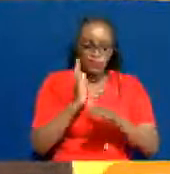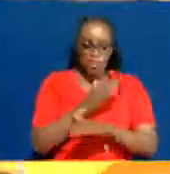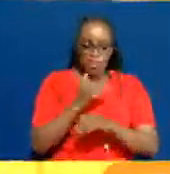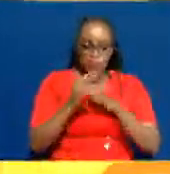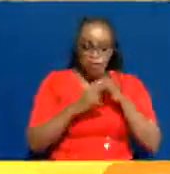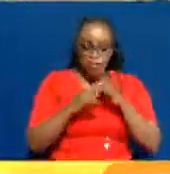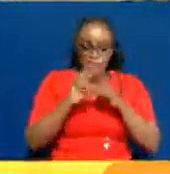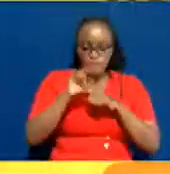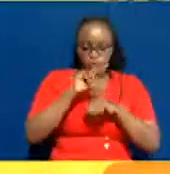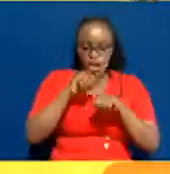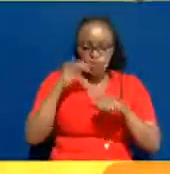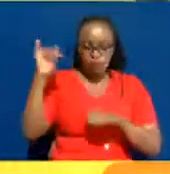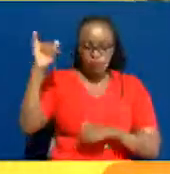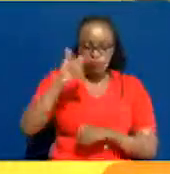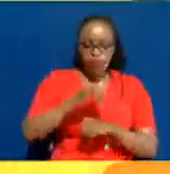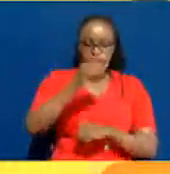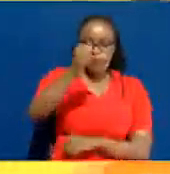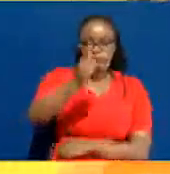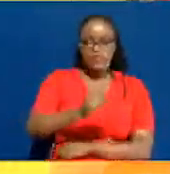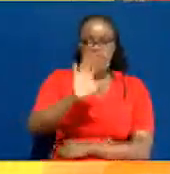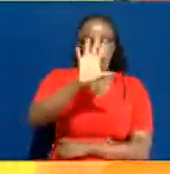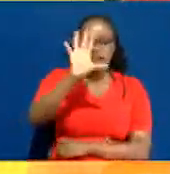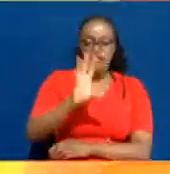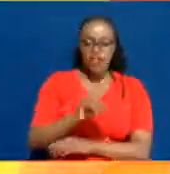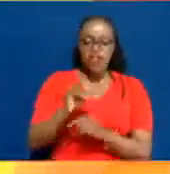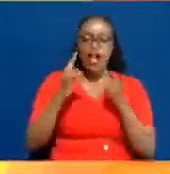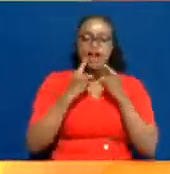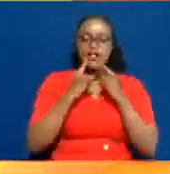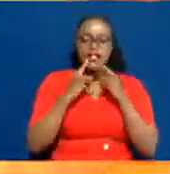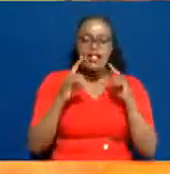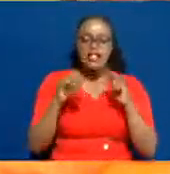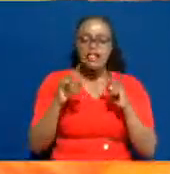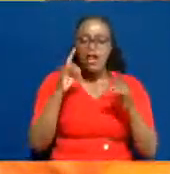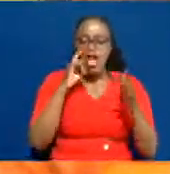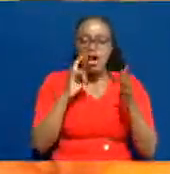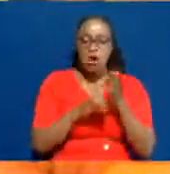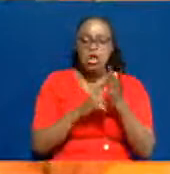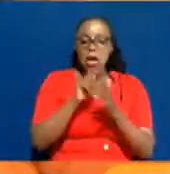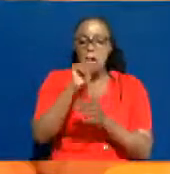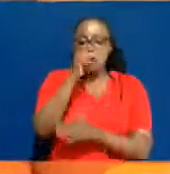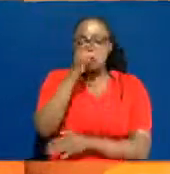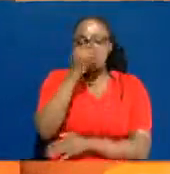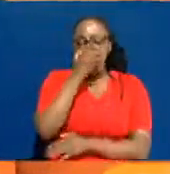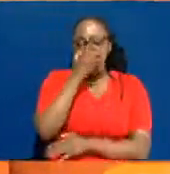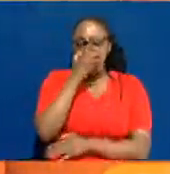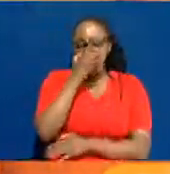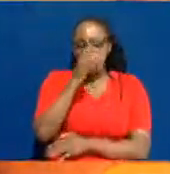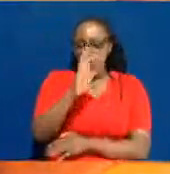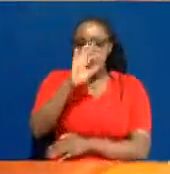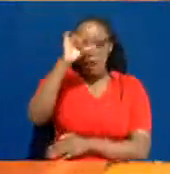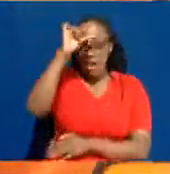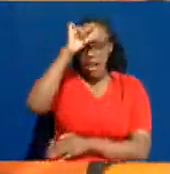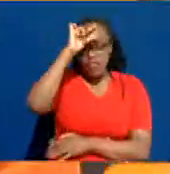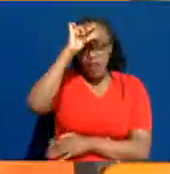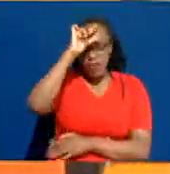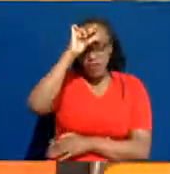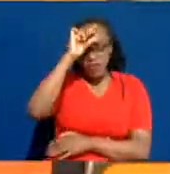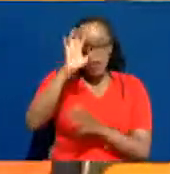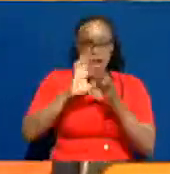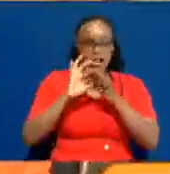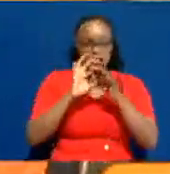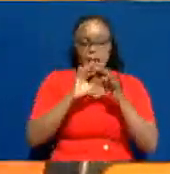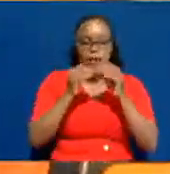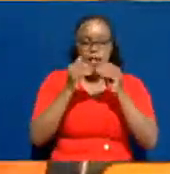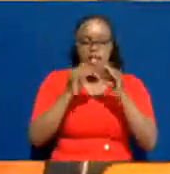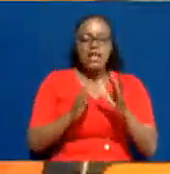72 hours after his return from South Africa and a declaration that he does not recognize President William Ruto's administration, Azimio la Umoja